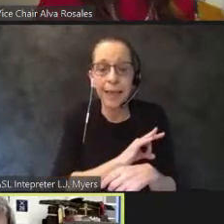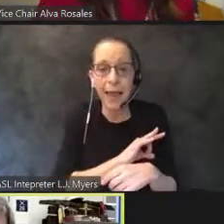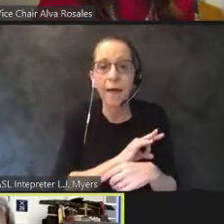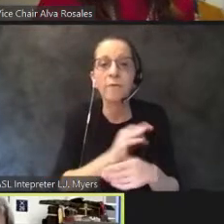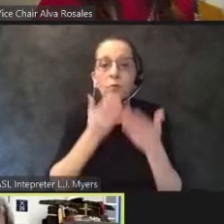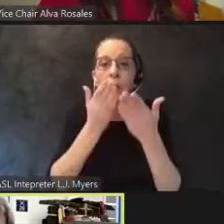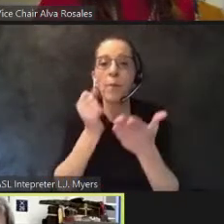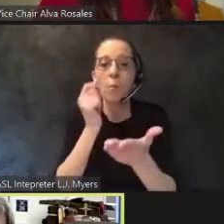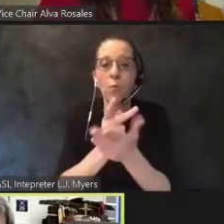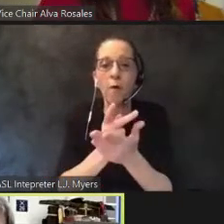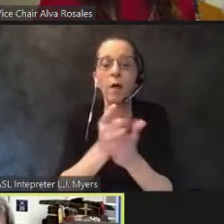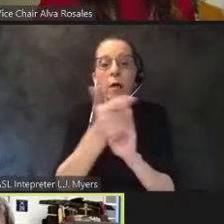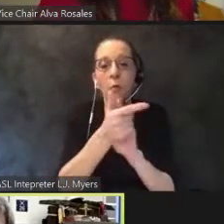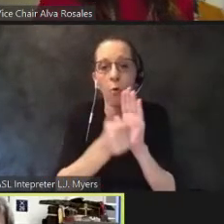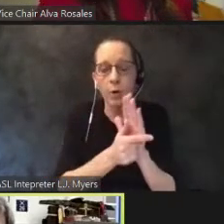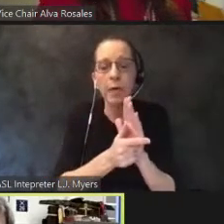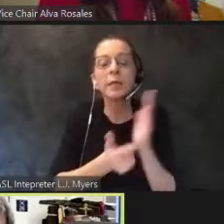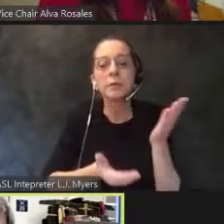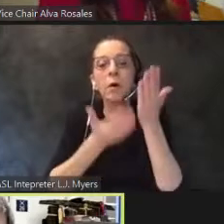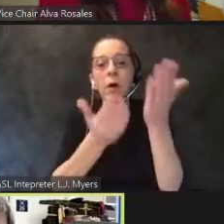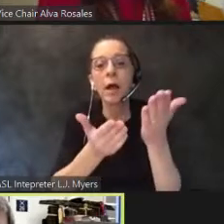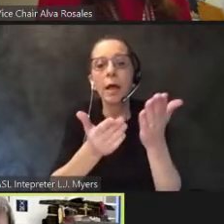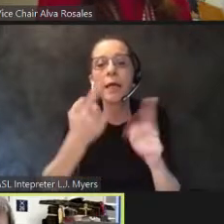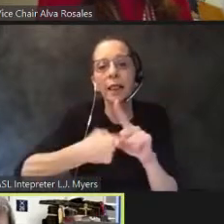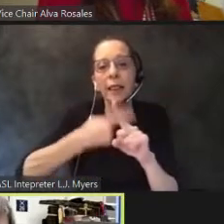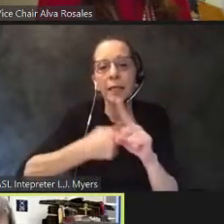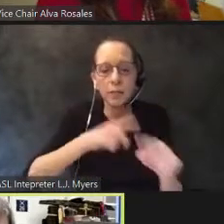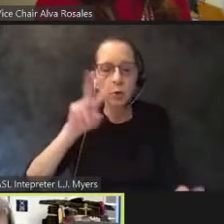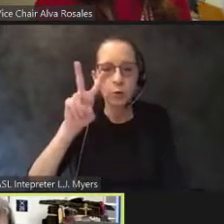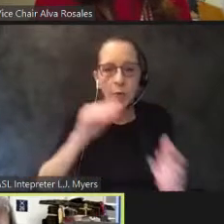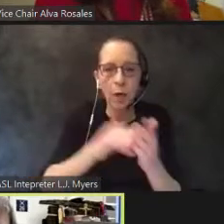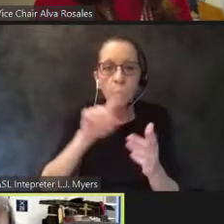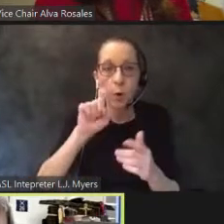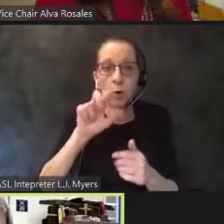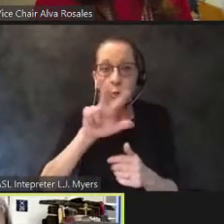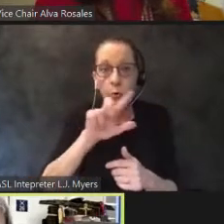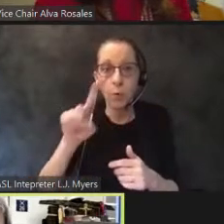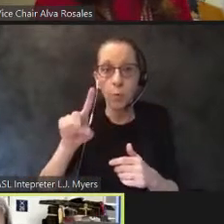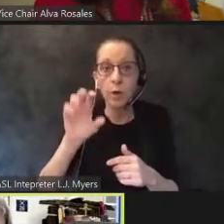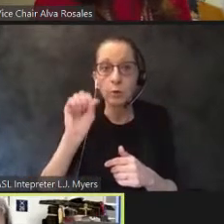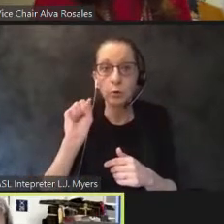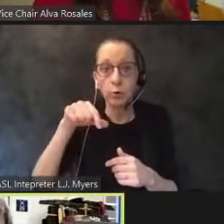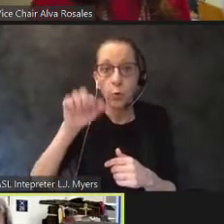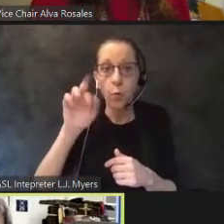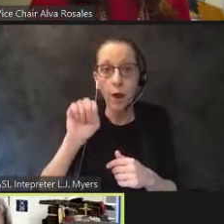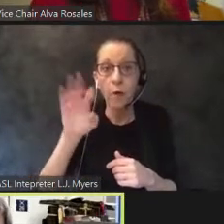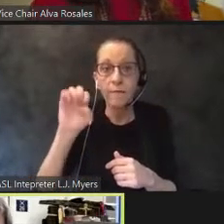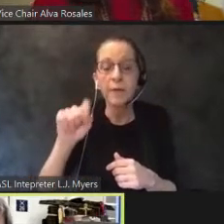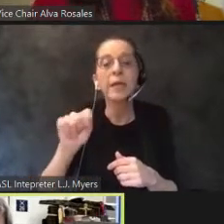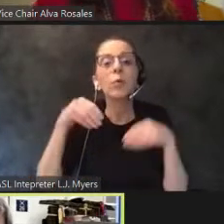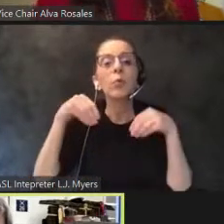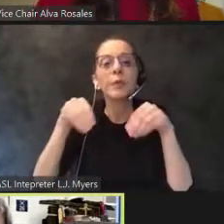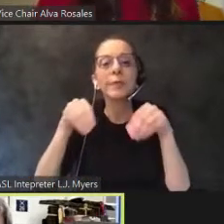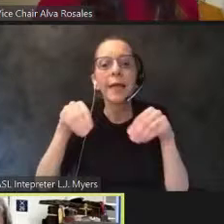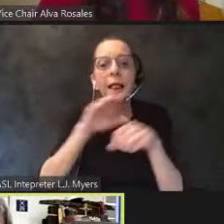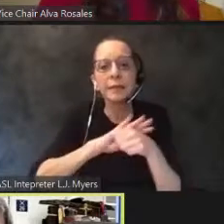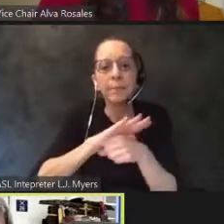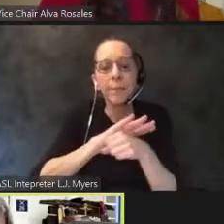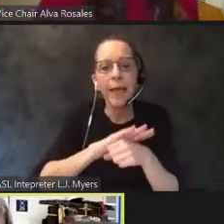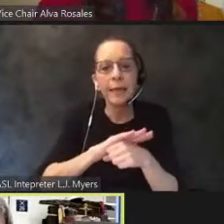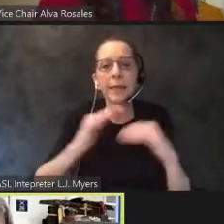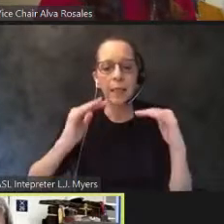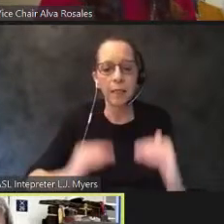ordinance authorizing the lease of 2,131 square feet of retail space located on the ground floor